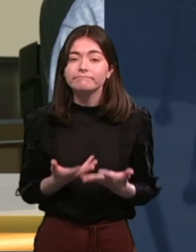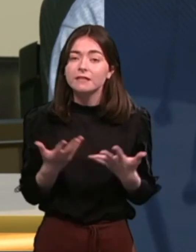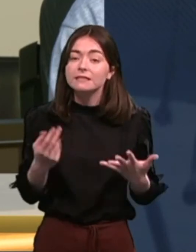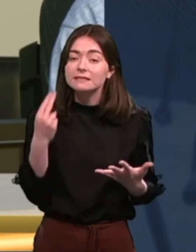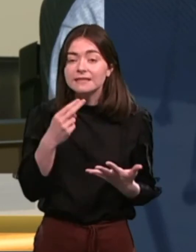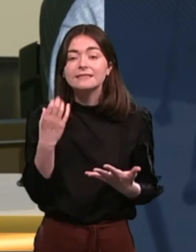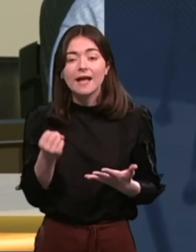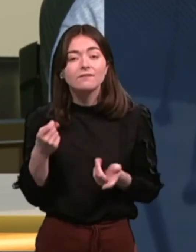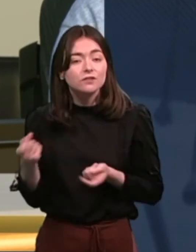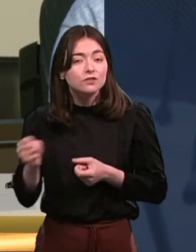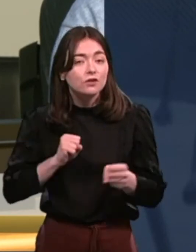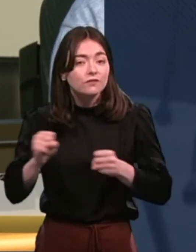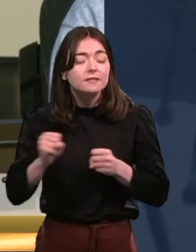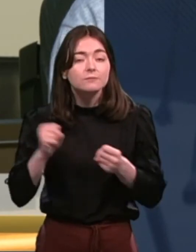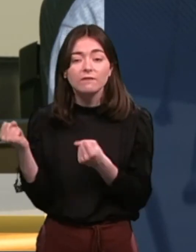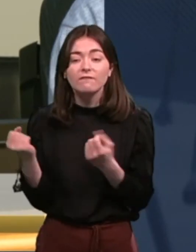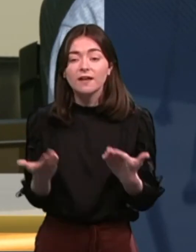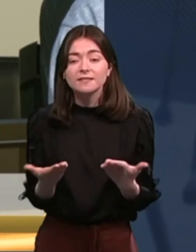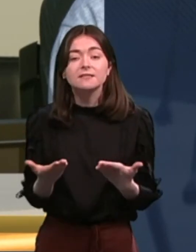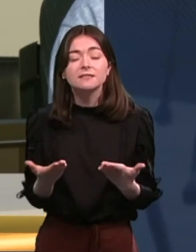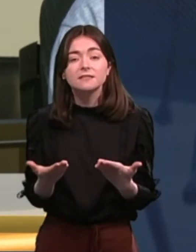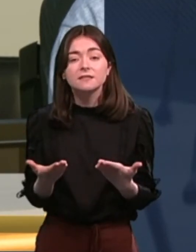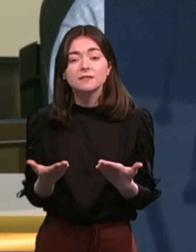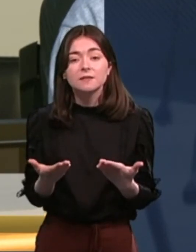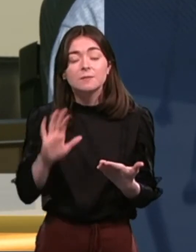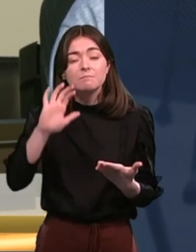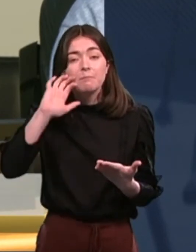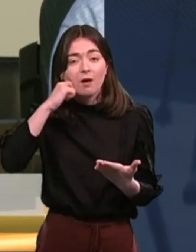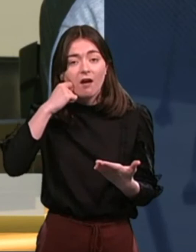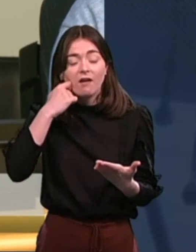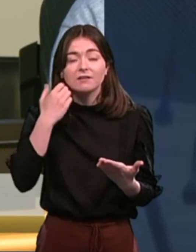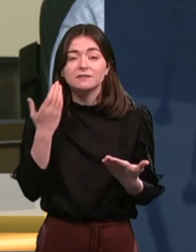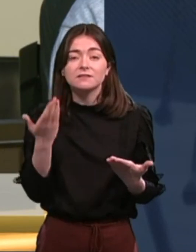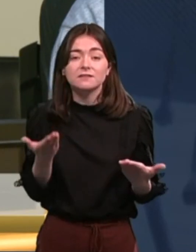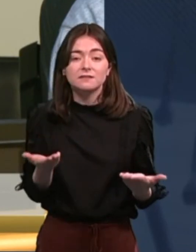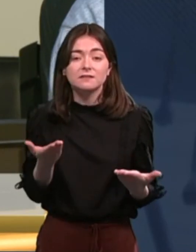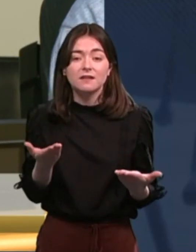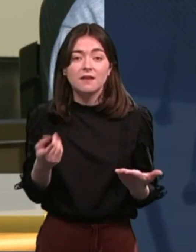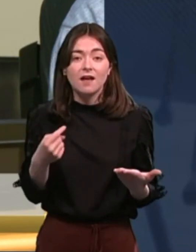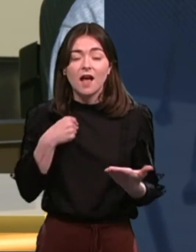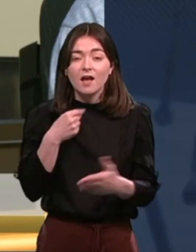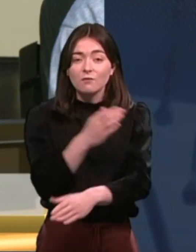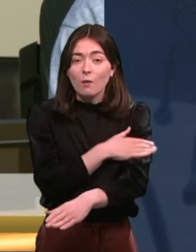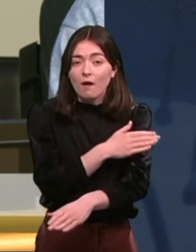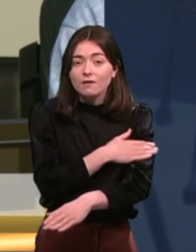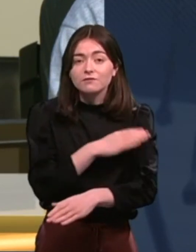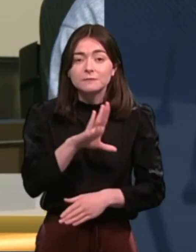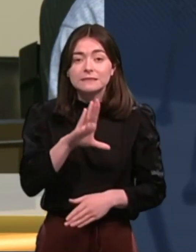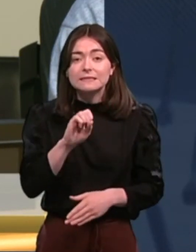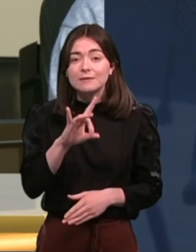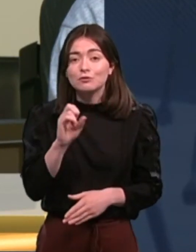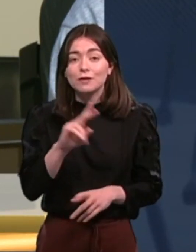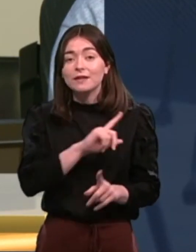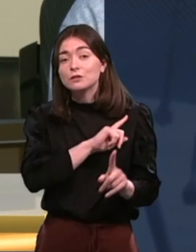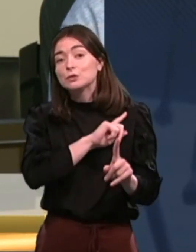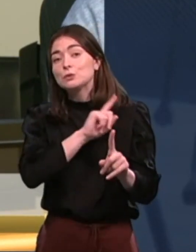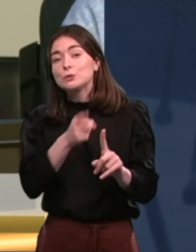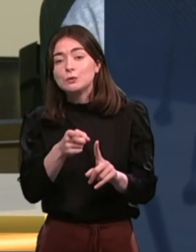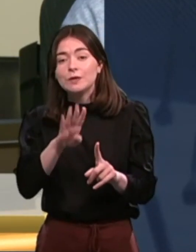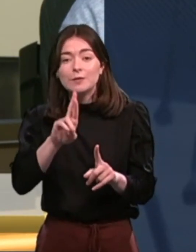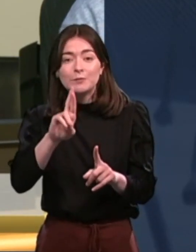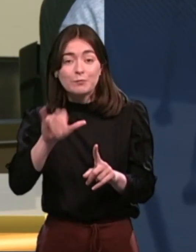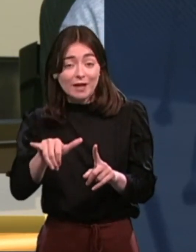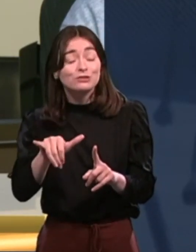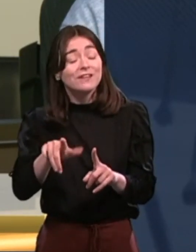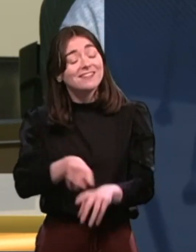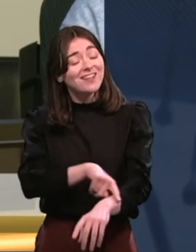that service because I tell you, I have actually walked from Skibbereen to Bantry, and it